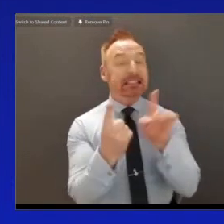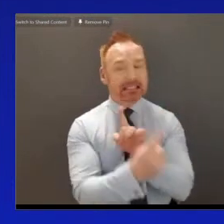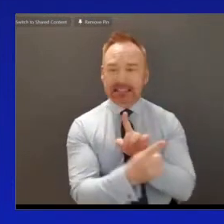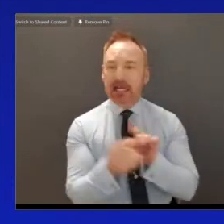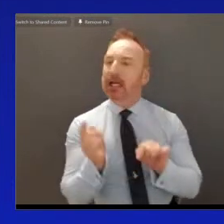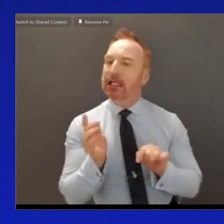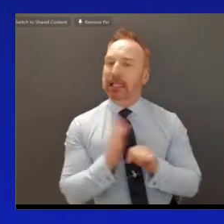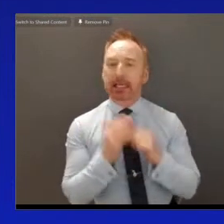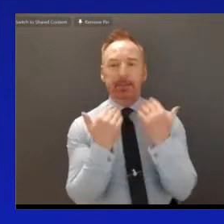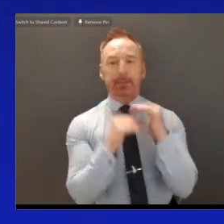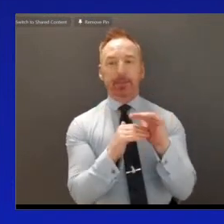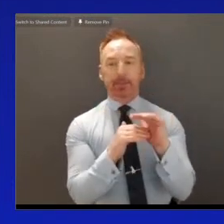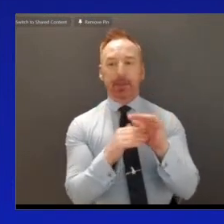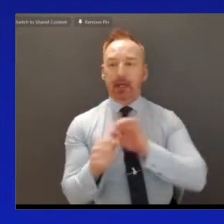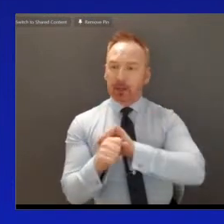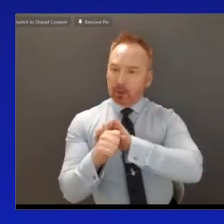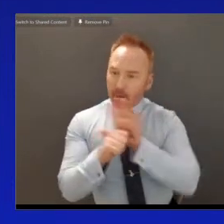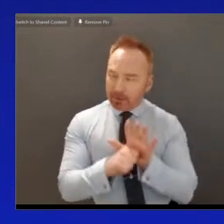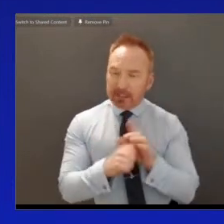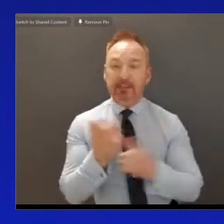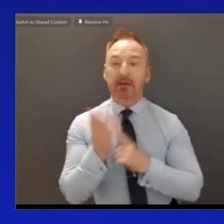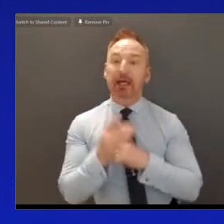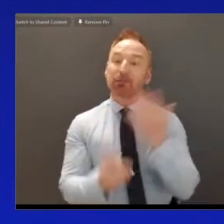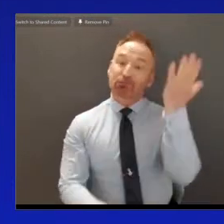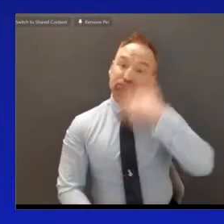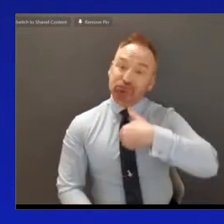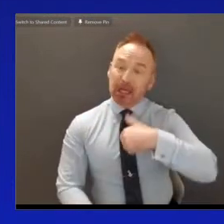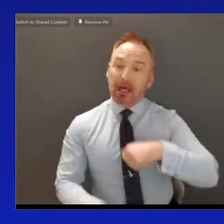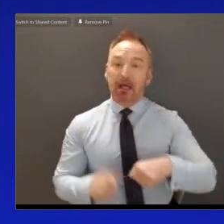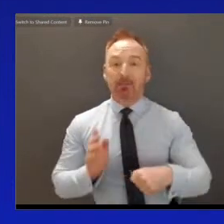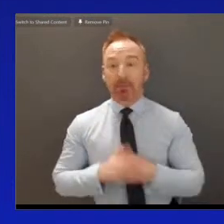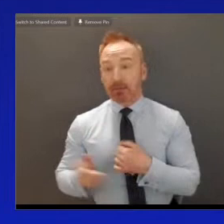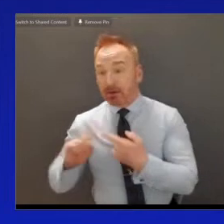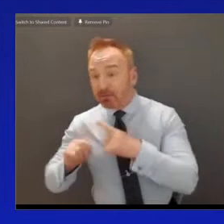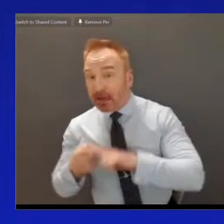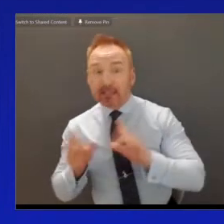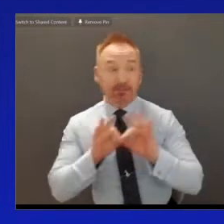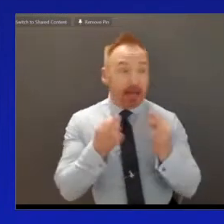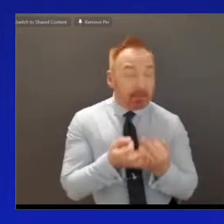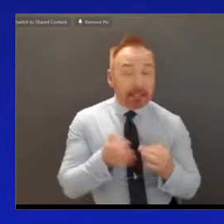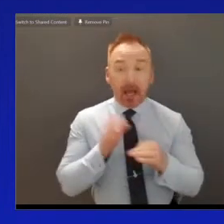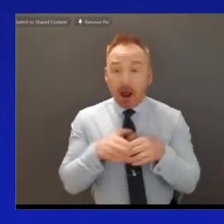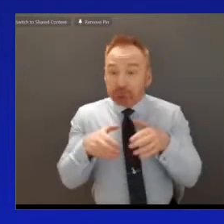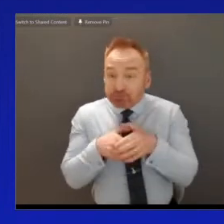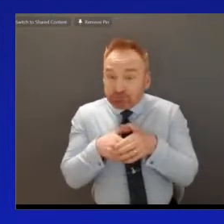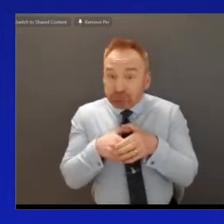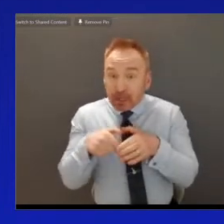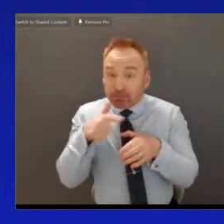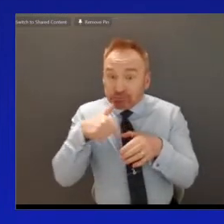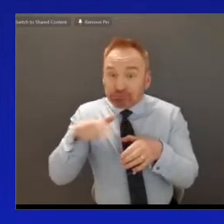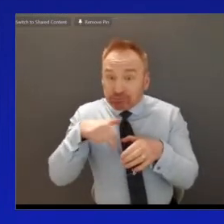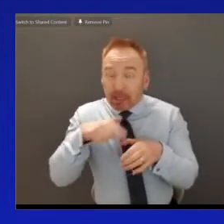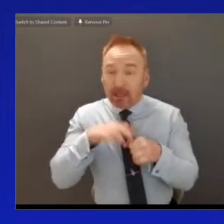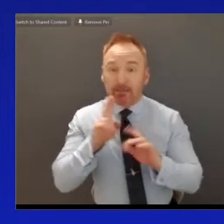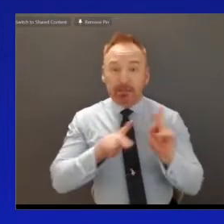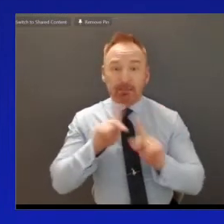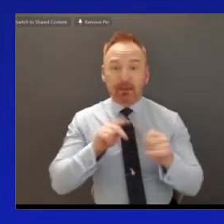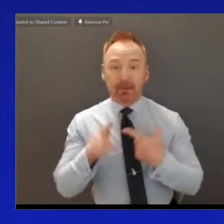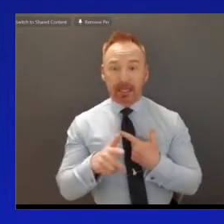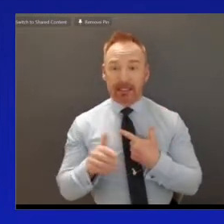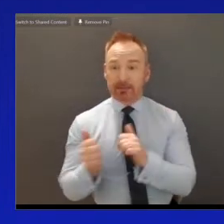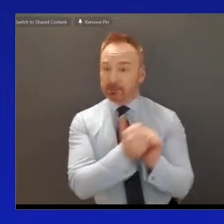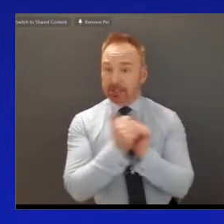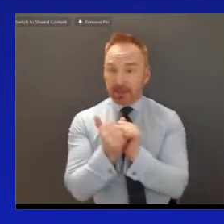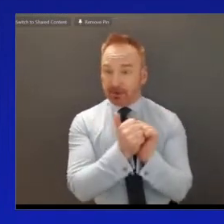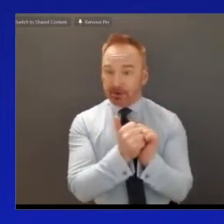asymptomatic infections. It can be within our friends and family and circle of gathering with people close to us